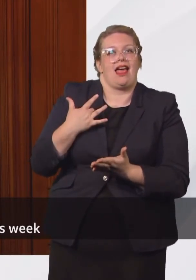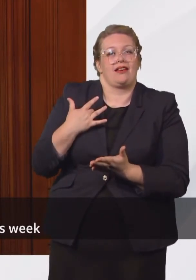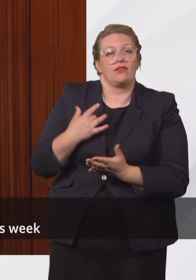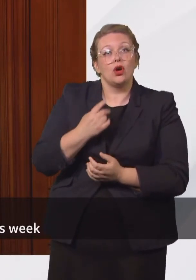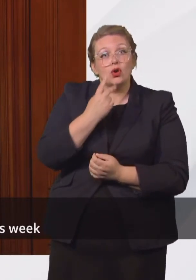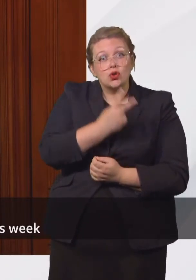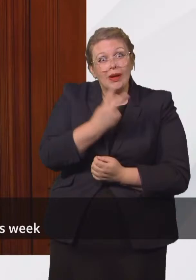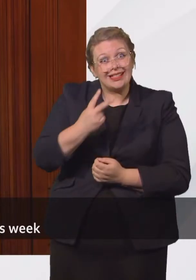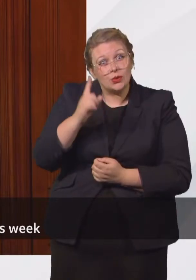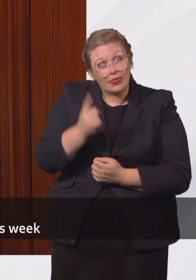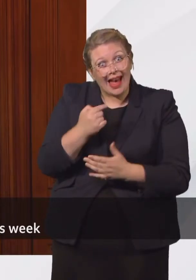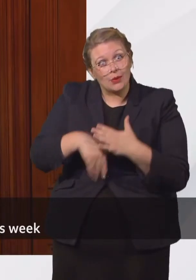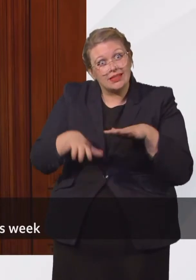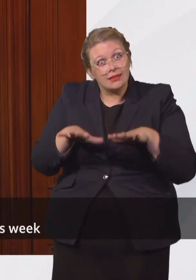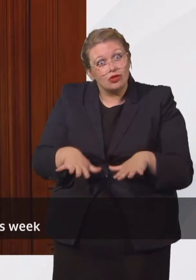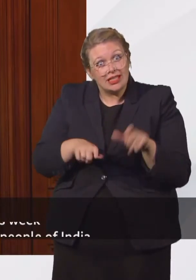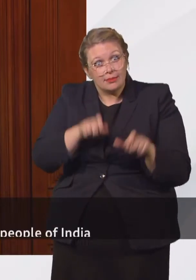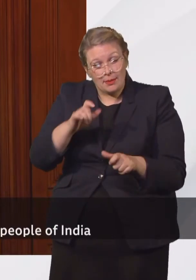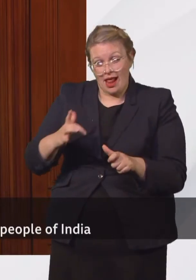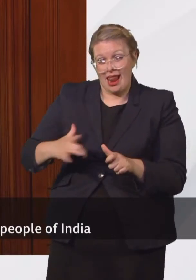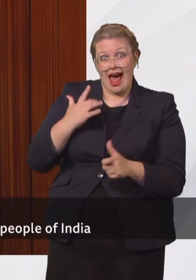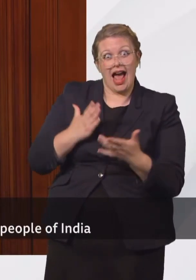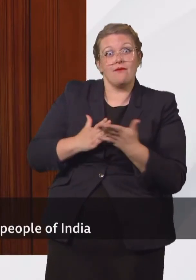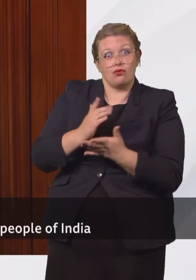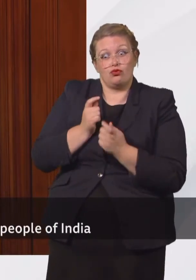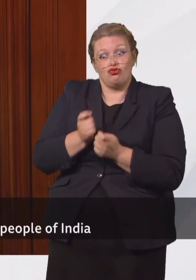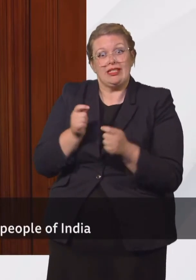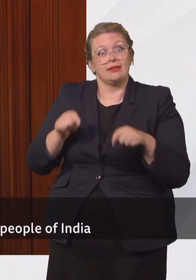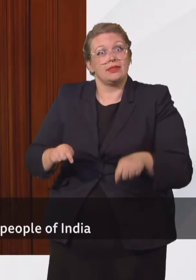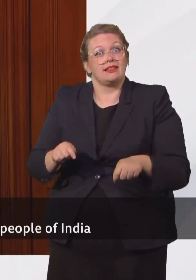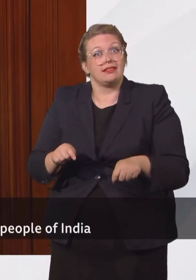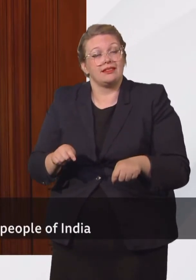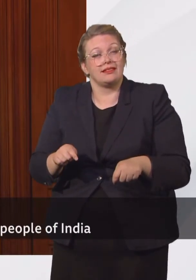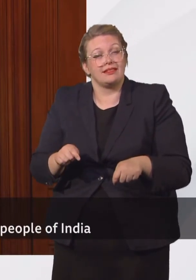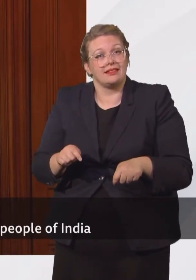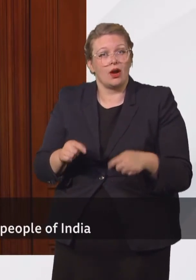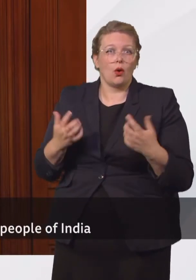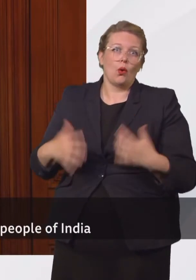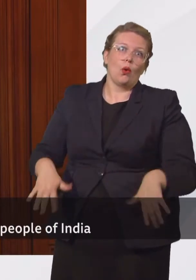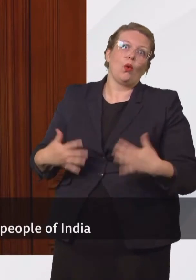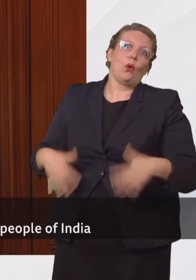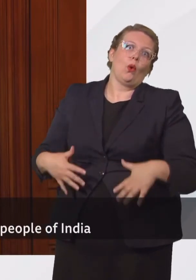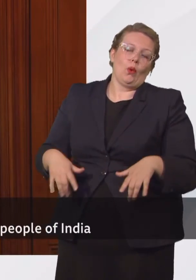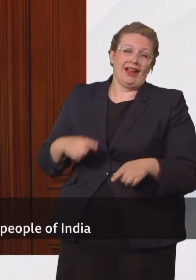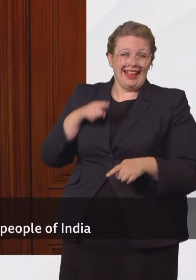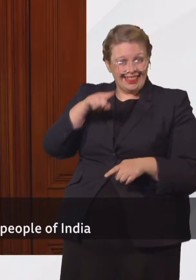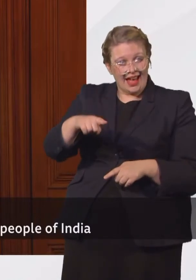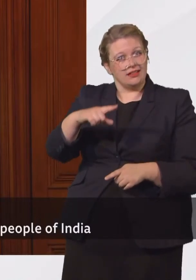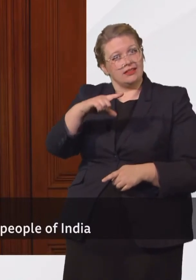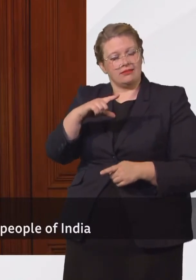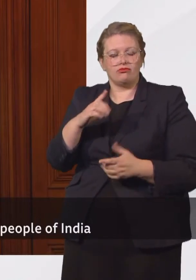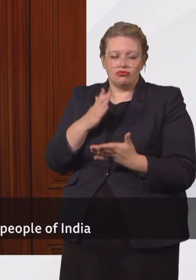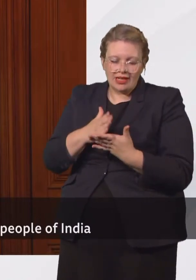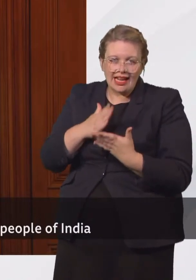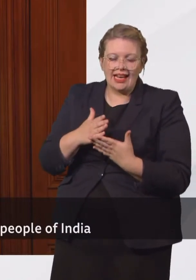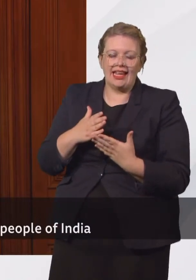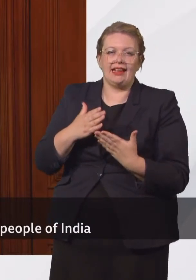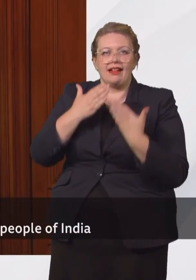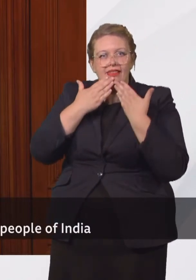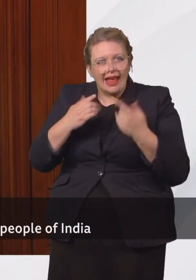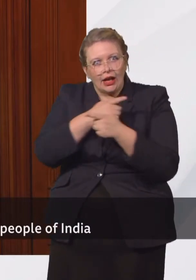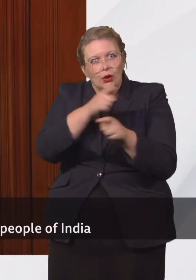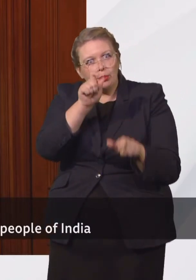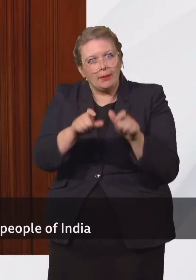UK alone. So a part of that is thanks to the 1.1 million people who've engaged in research. So one of my pleas is